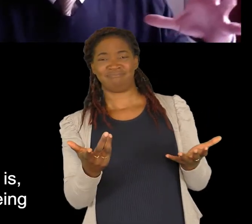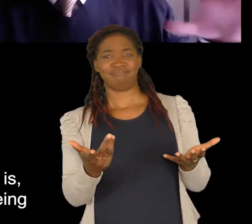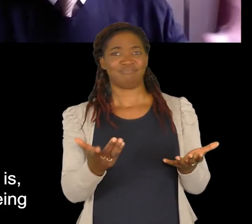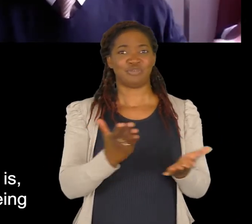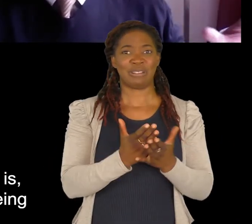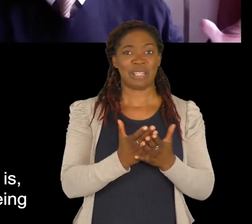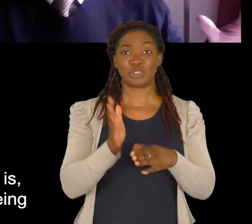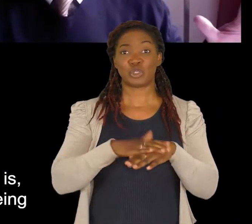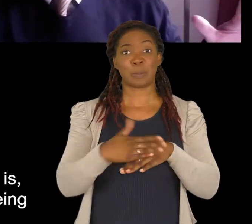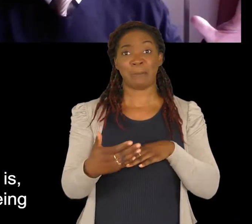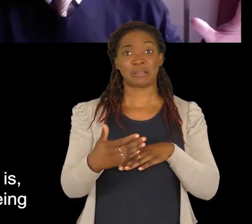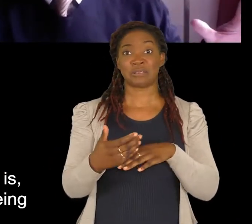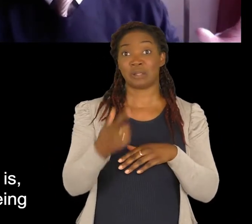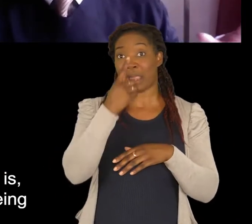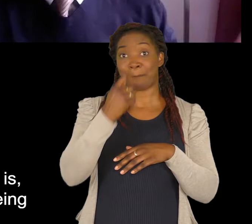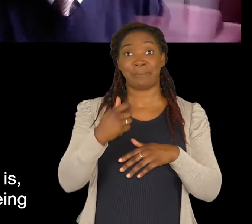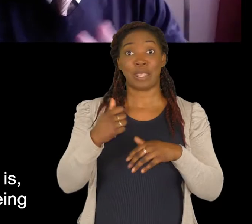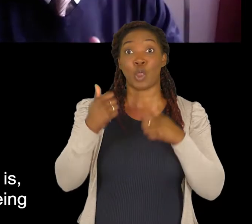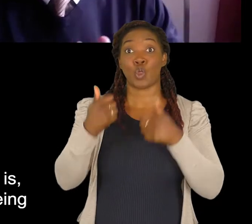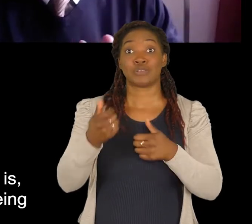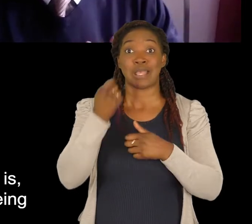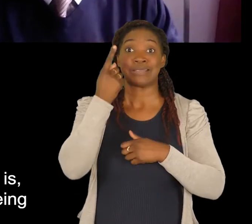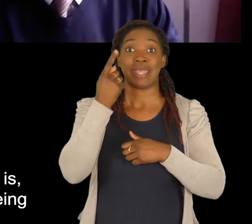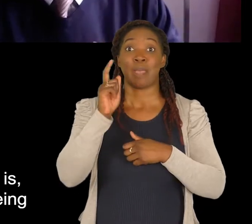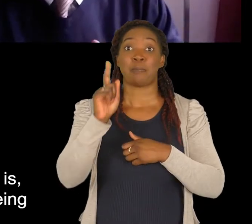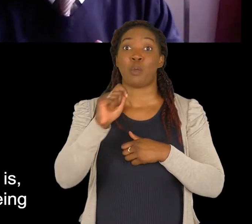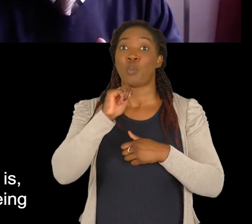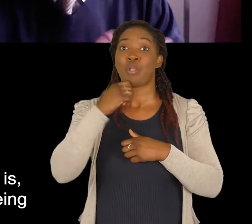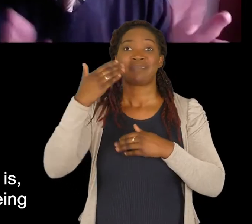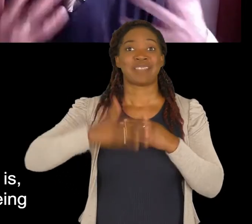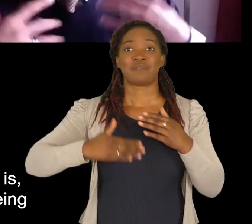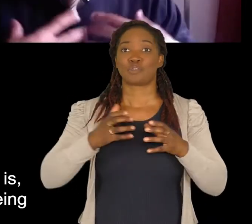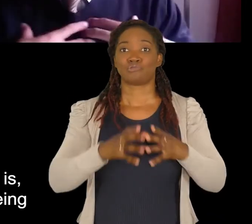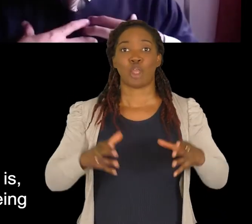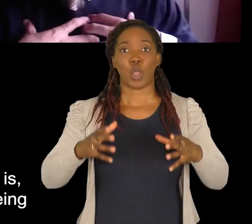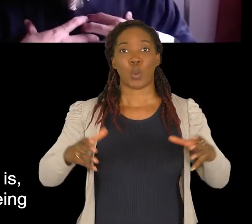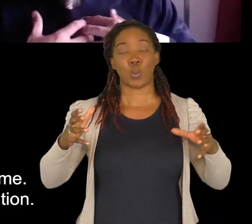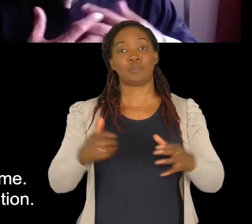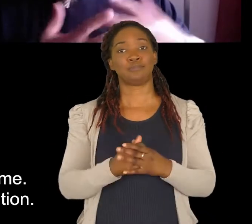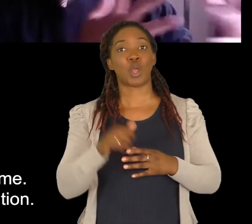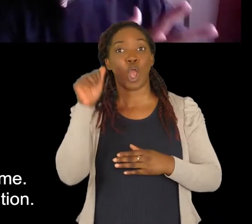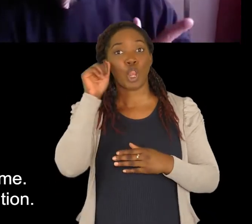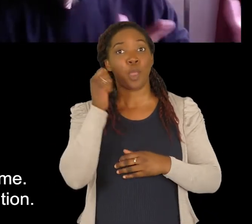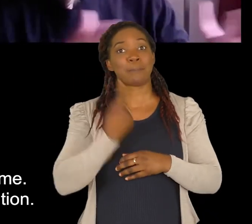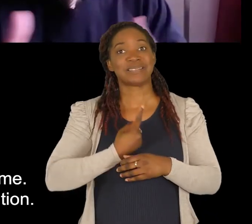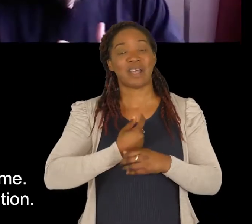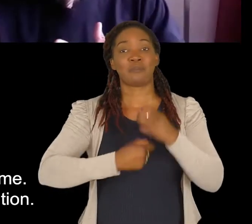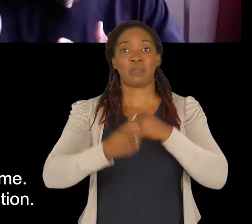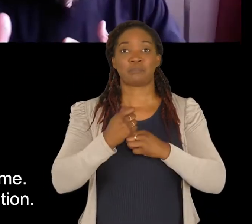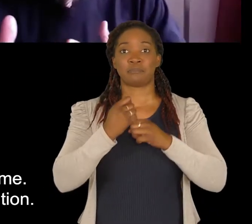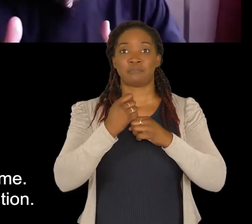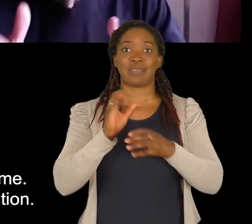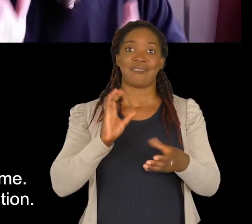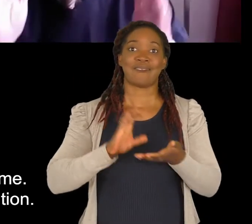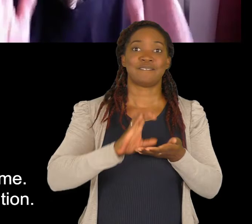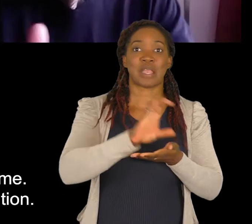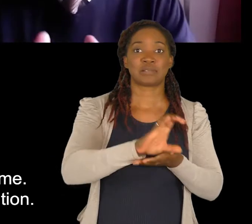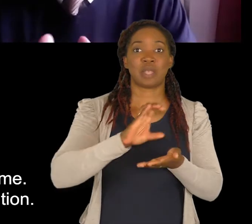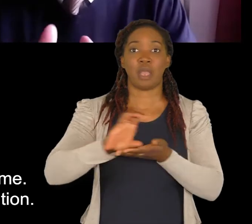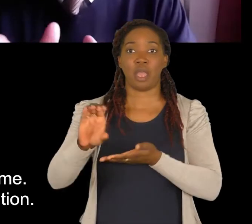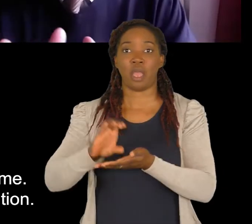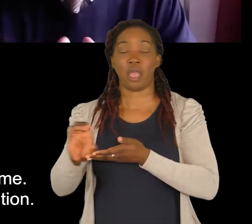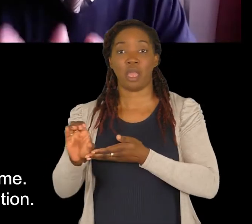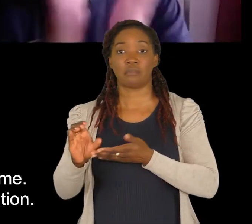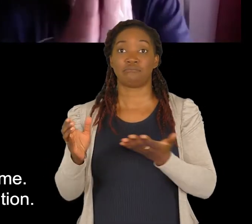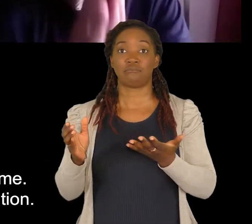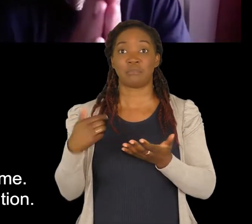it doesn't matter what your idea is, it's never going to grow. Right. So, and I know this from being an investor and talking to investors all the time. That's